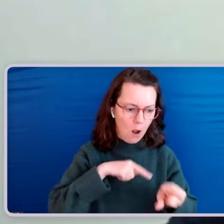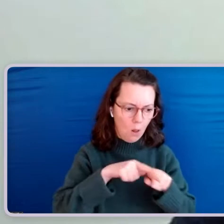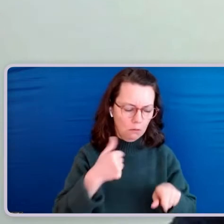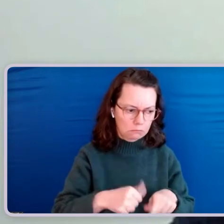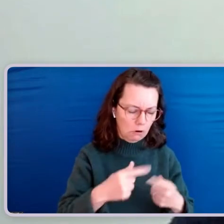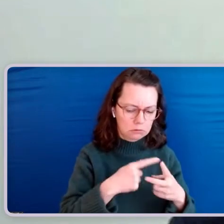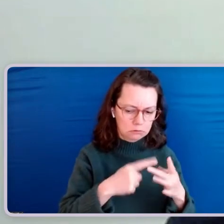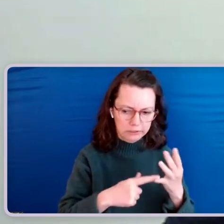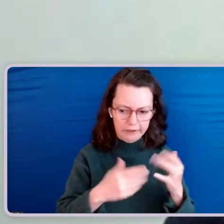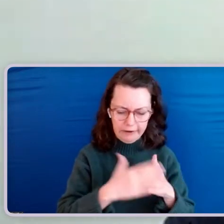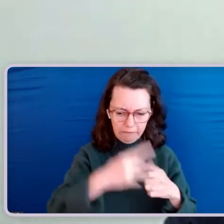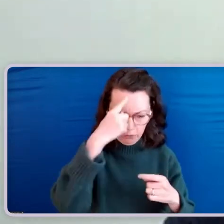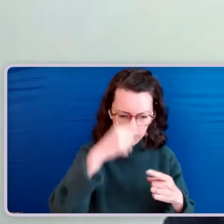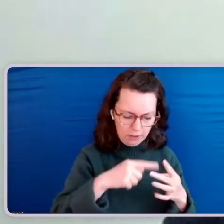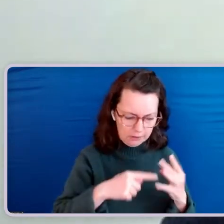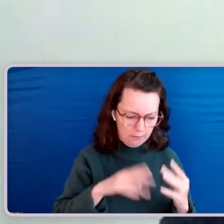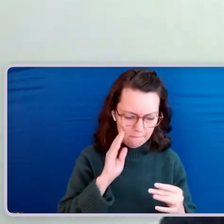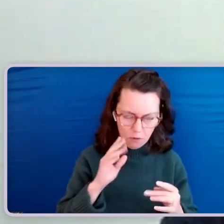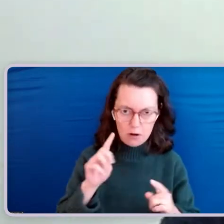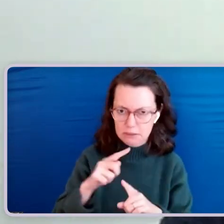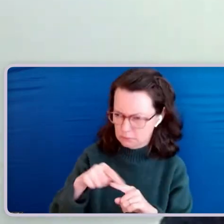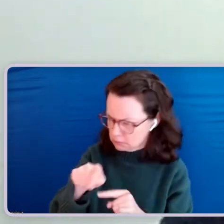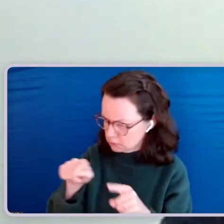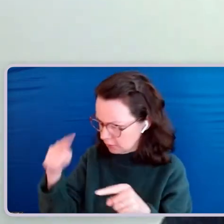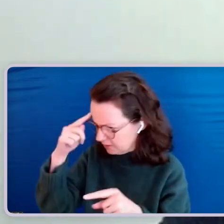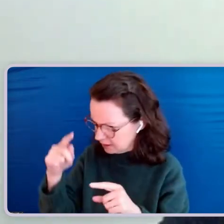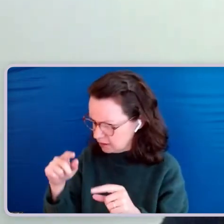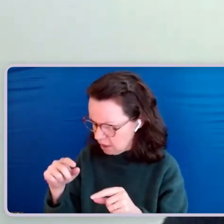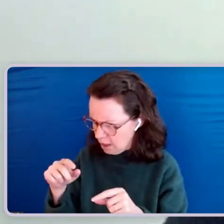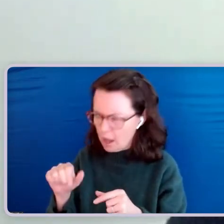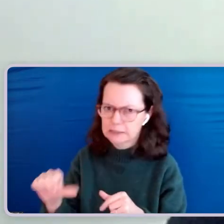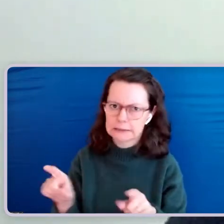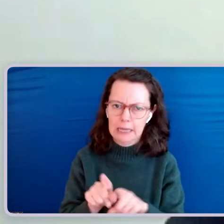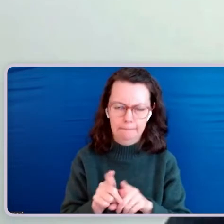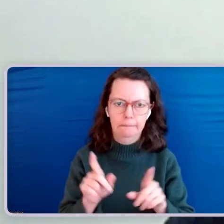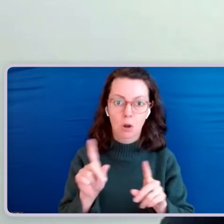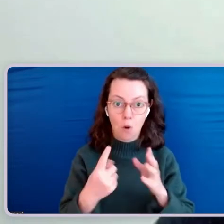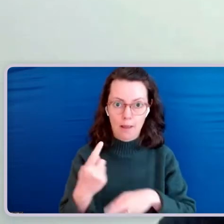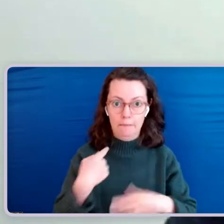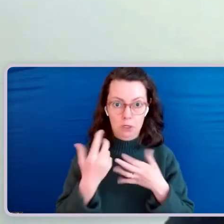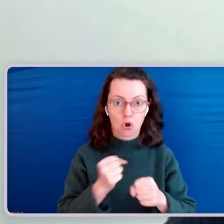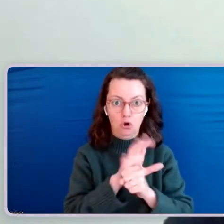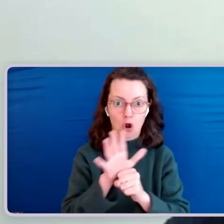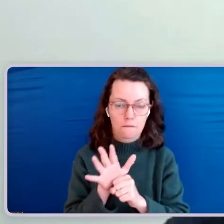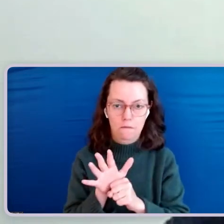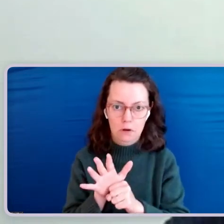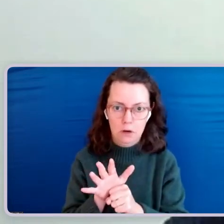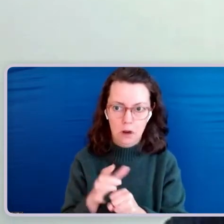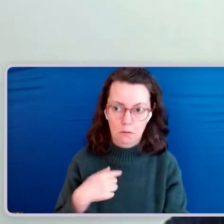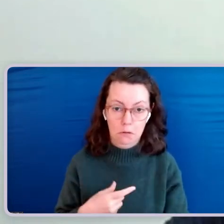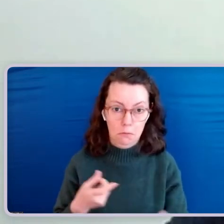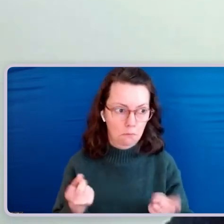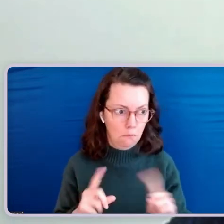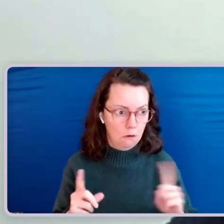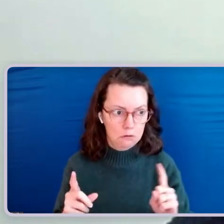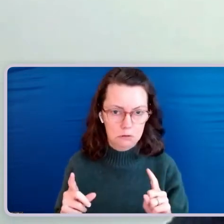Metropolitan Network. When I got COVID, it was very confusing because there was a lot of phone